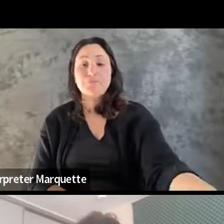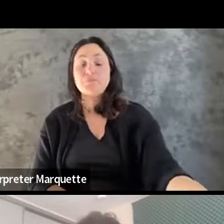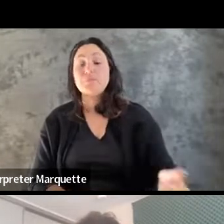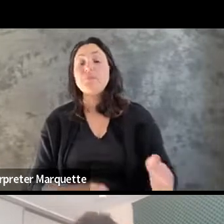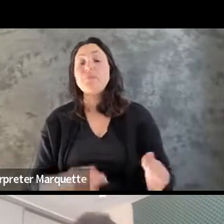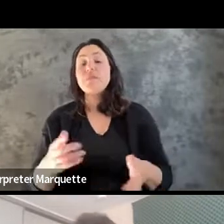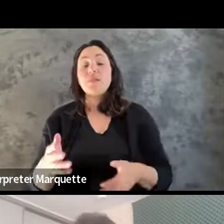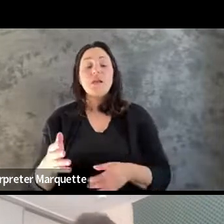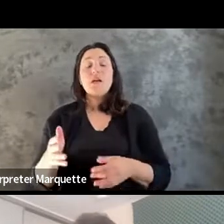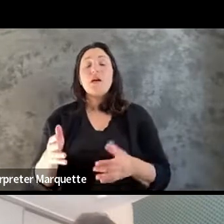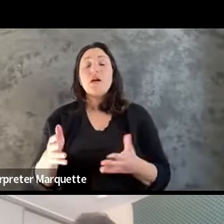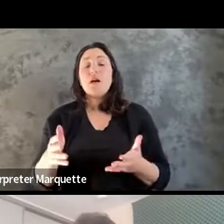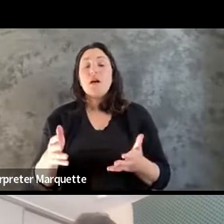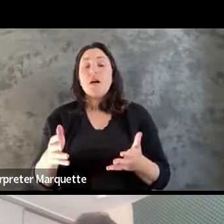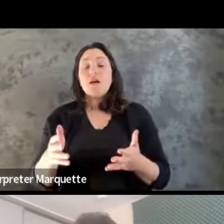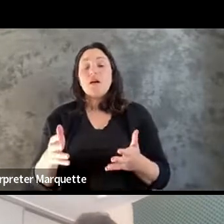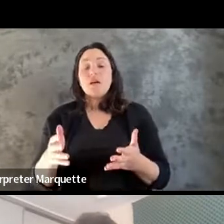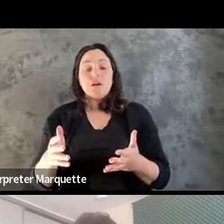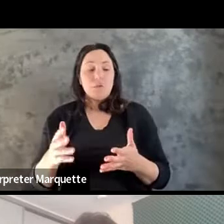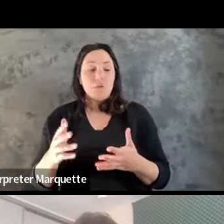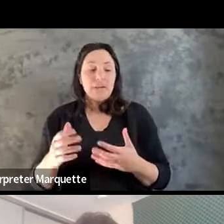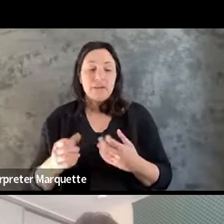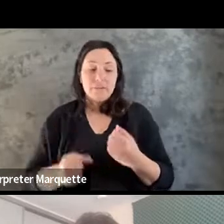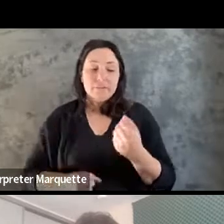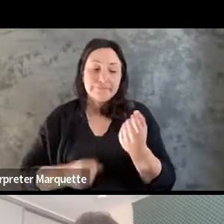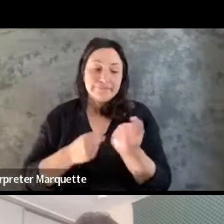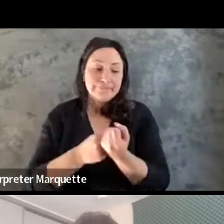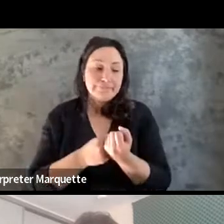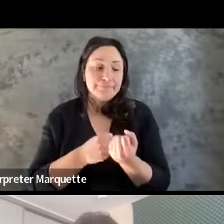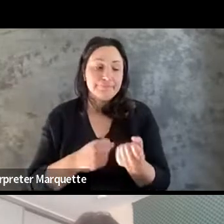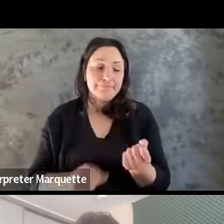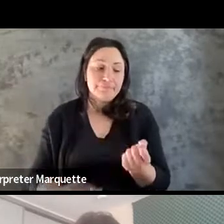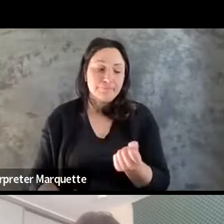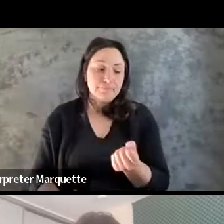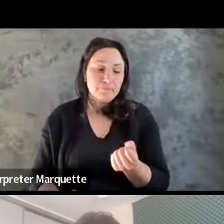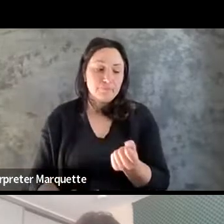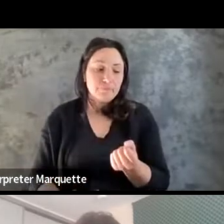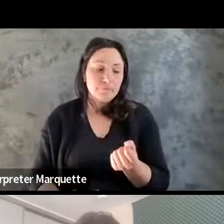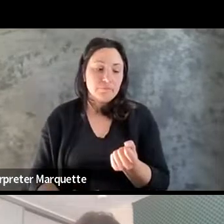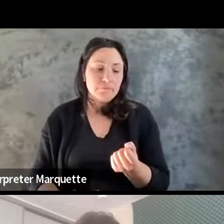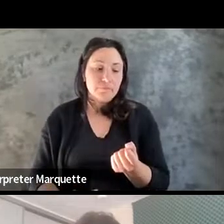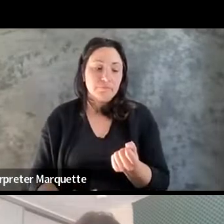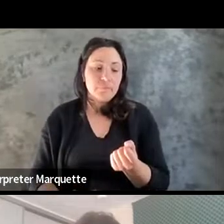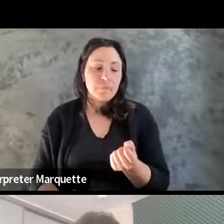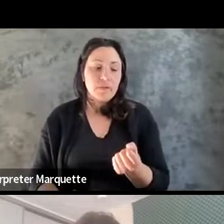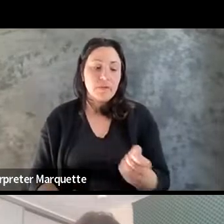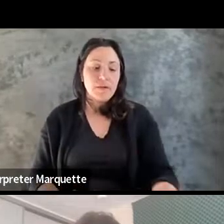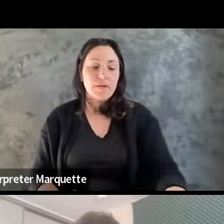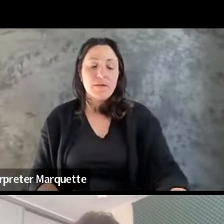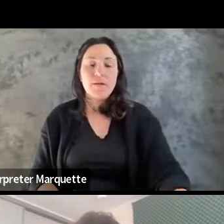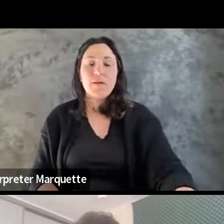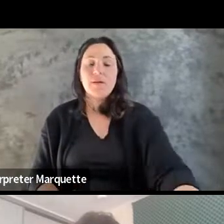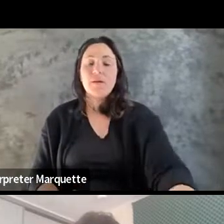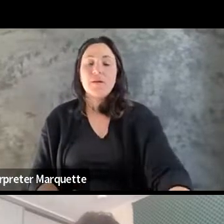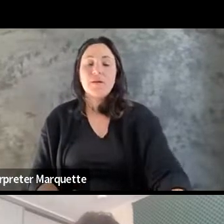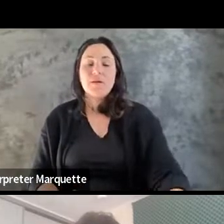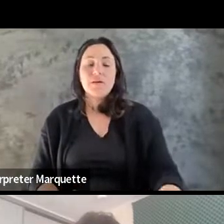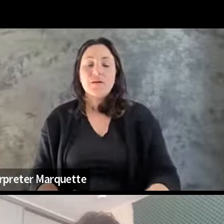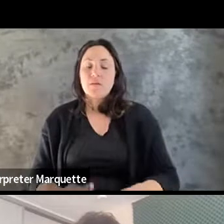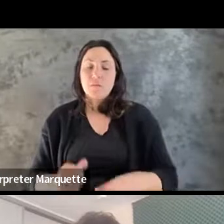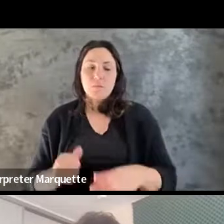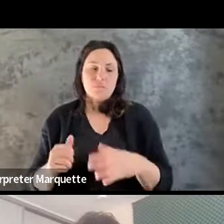We've invested almost $1 million since this program started, and we'll continue to support it. So I wanted to kind